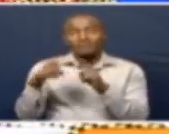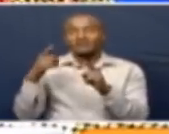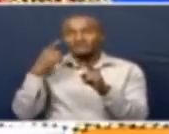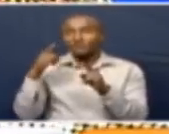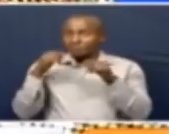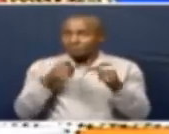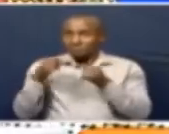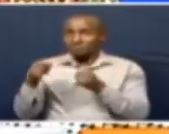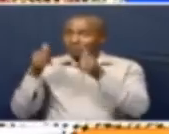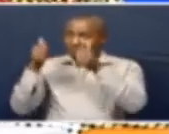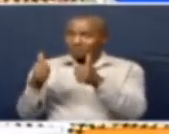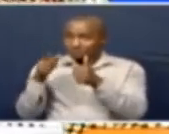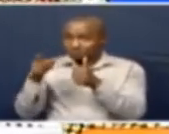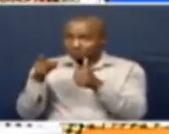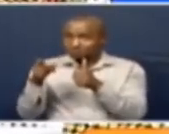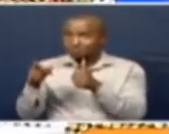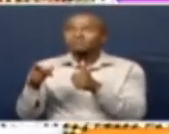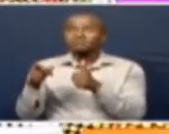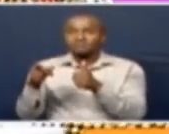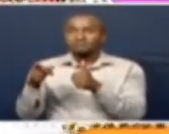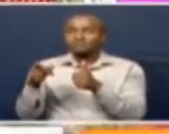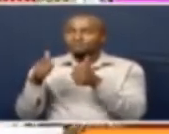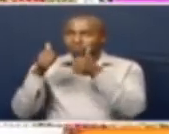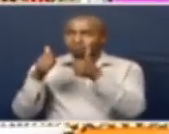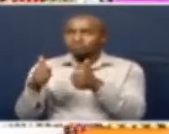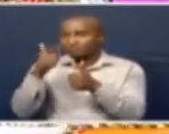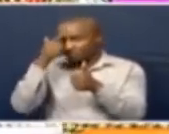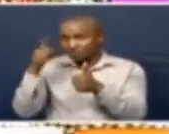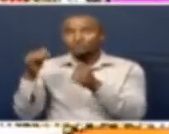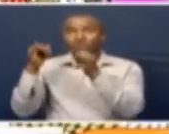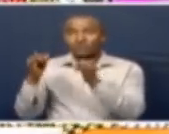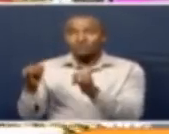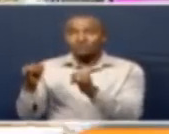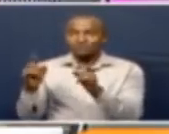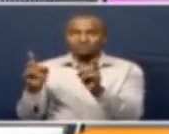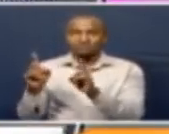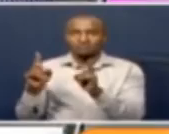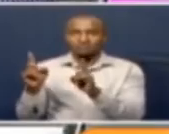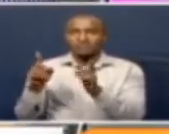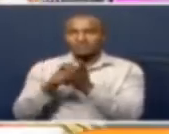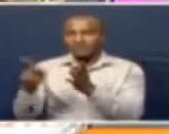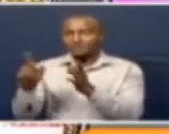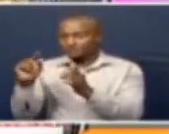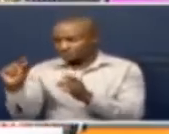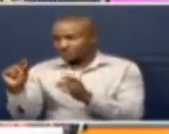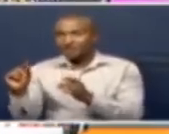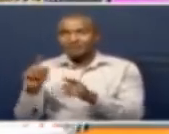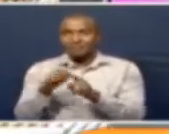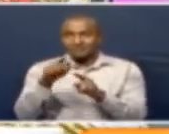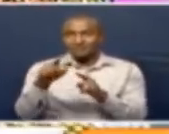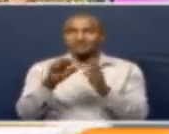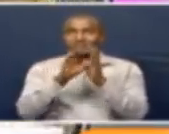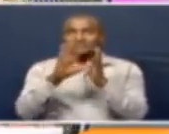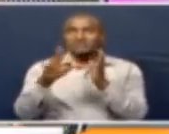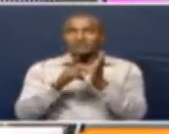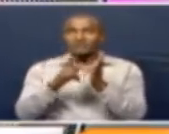it's basically the type of modeling that gets you featured on an advert. It's not because you are a newbie in the industry that you'll be paid 10 Gs, but Sheila is a veteran.